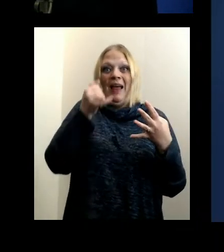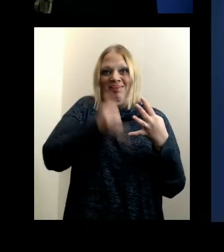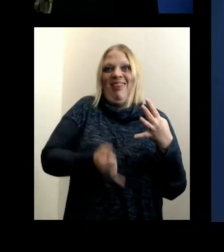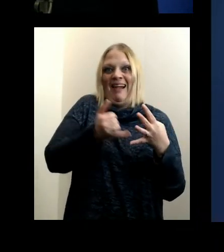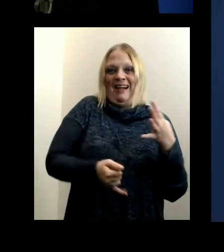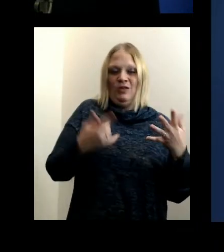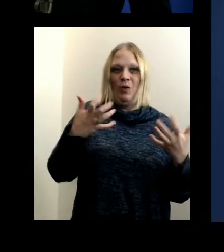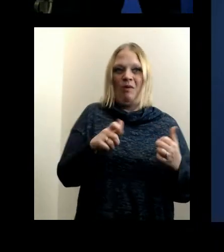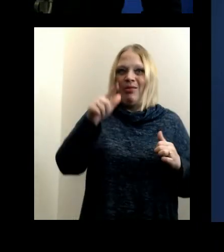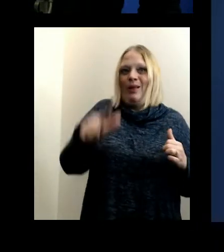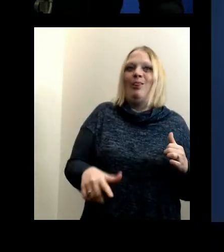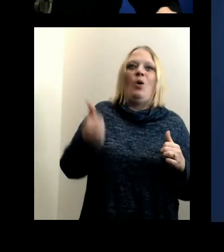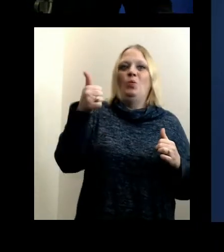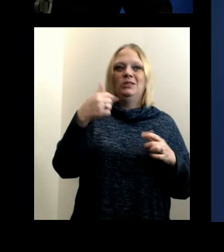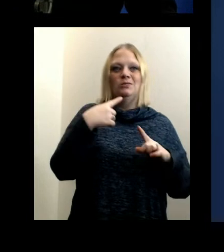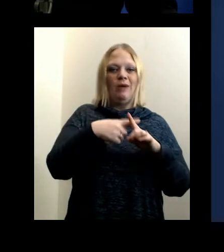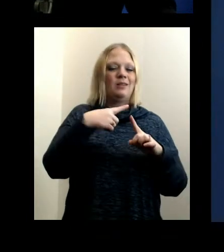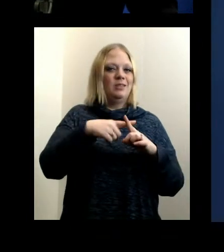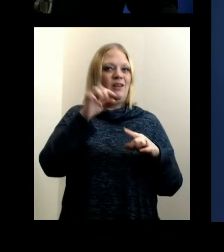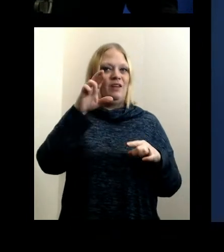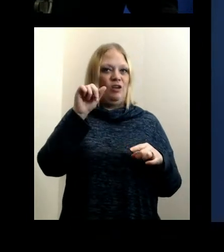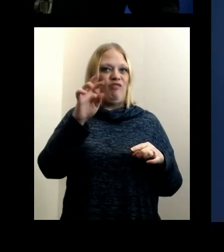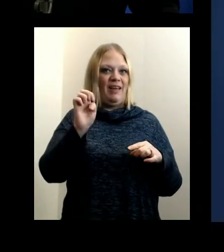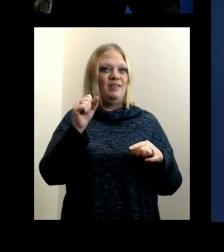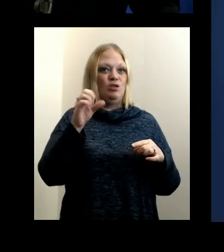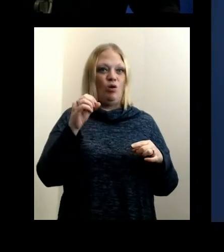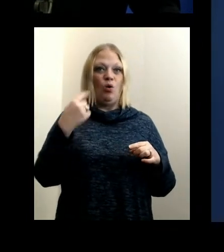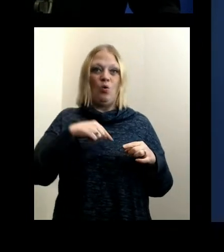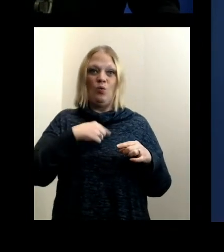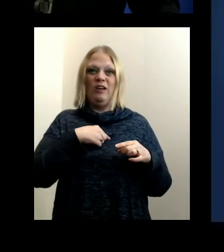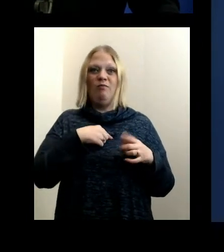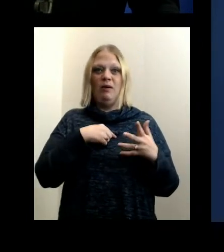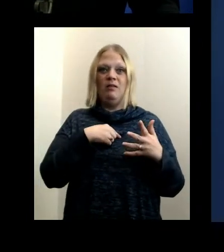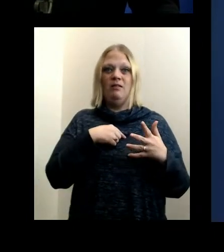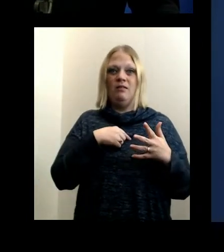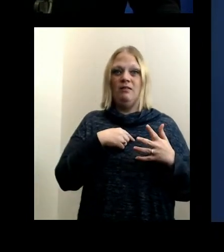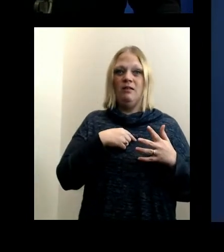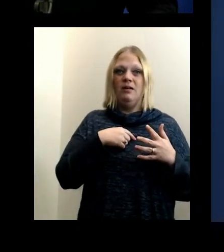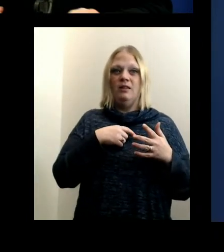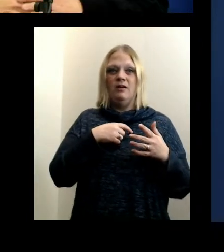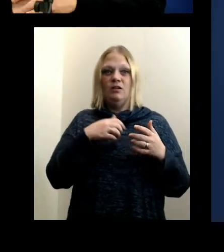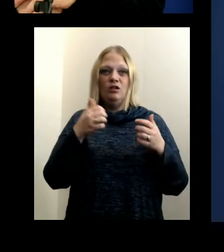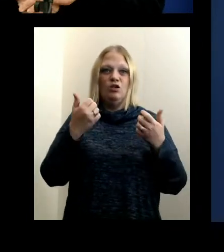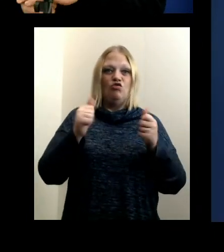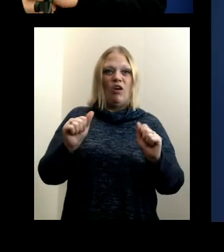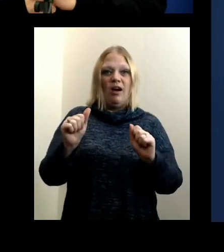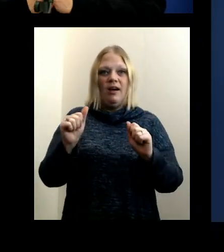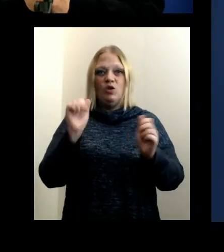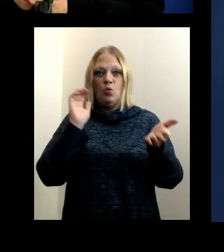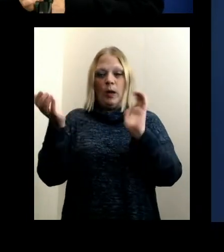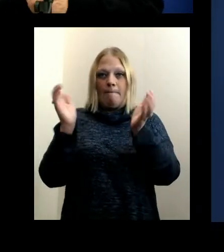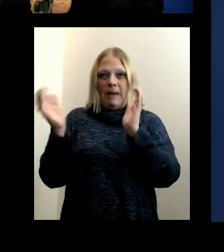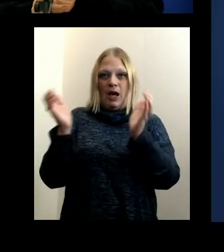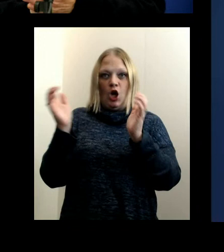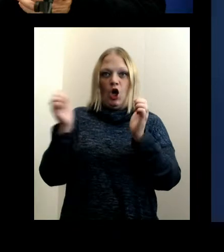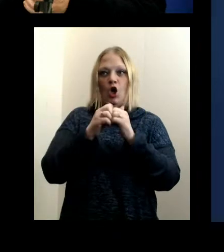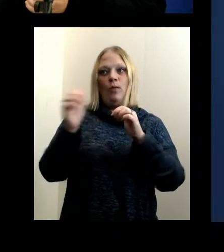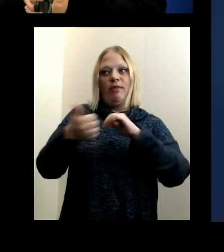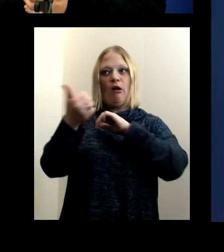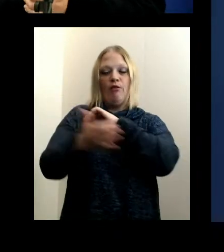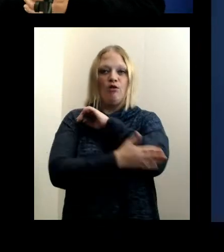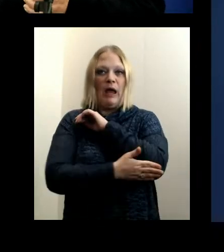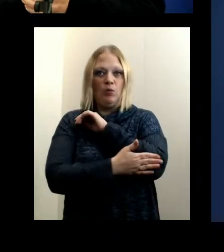have the lowest positivity rate. So we have been trending for some time right now in a comparison to our fellow counties in upstate New